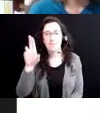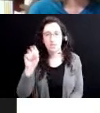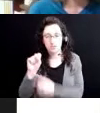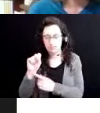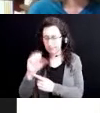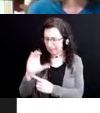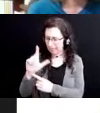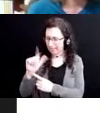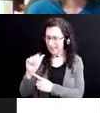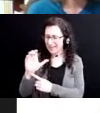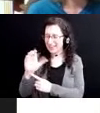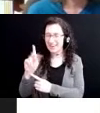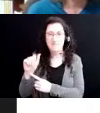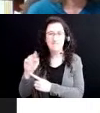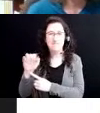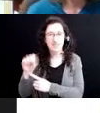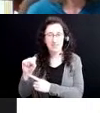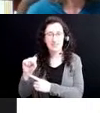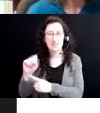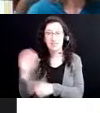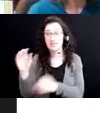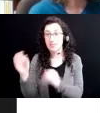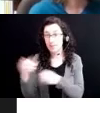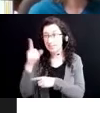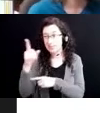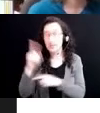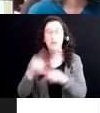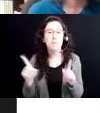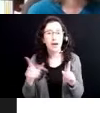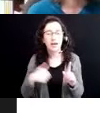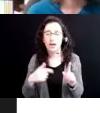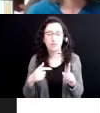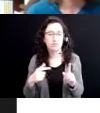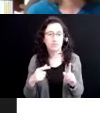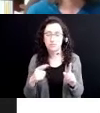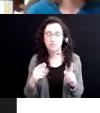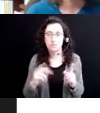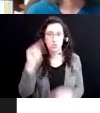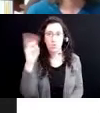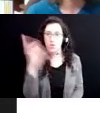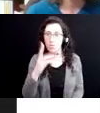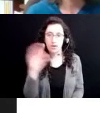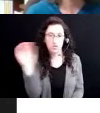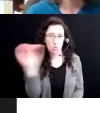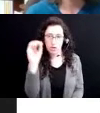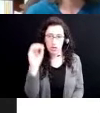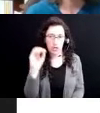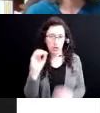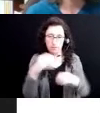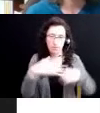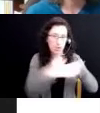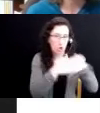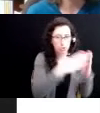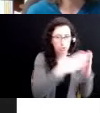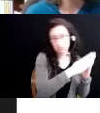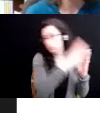My territory is all of Northwest Oregon, from the coast to the crest of the west